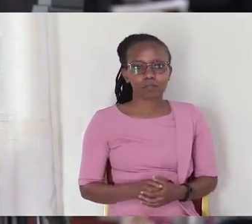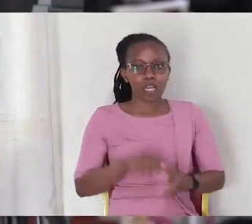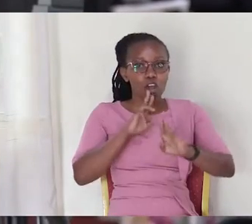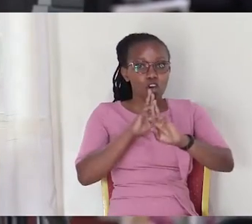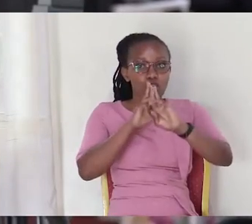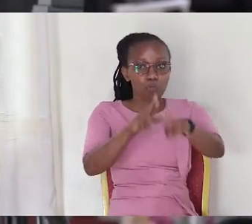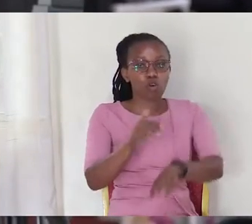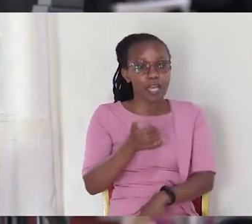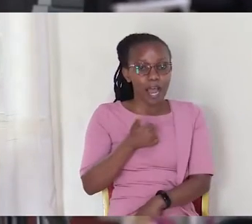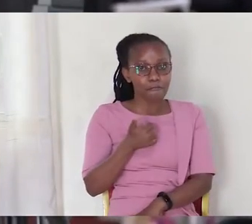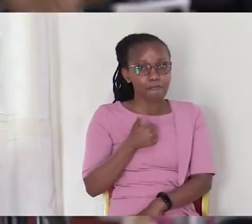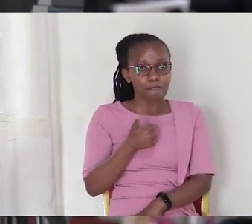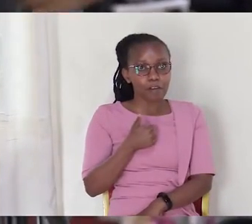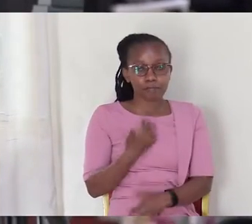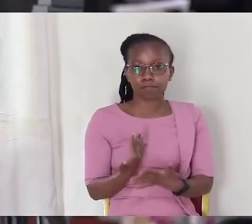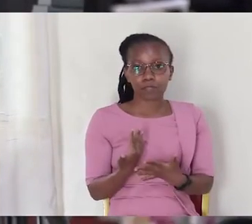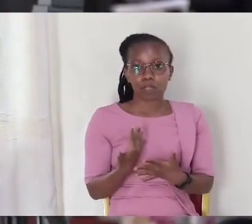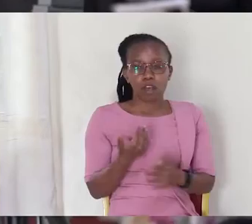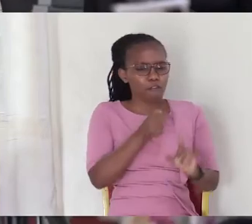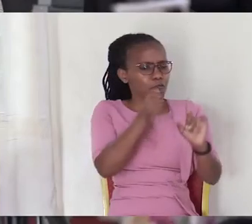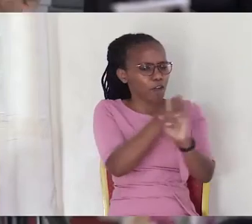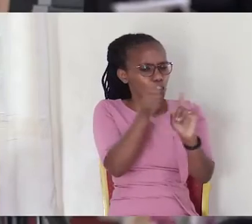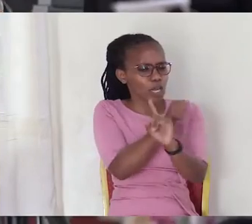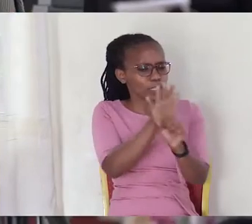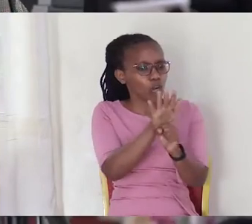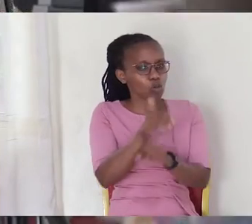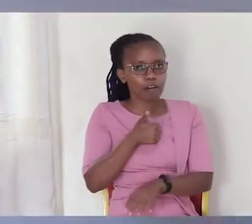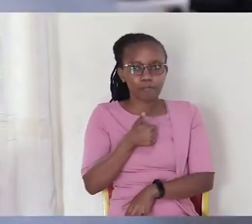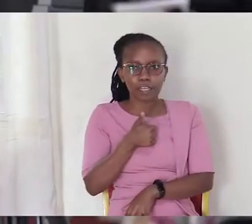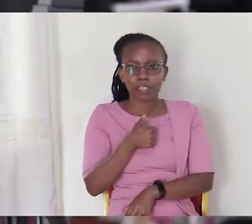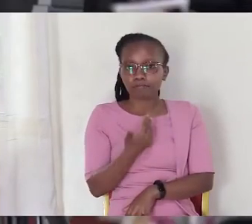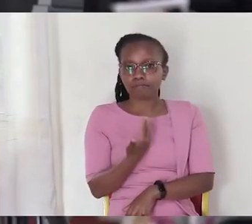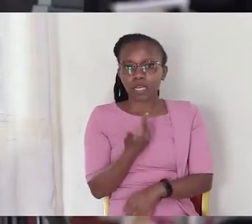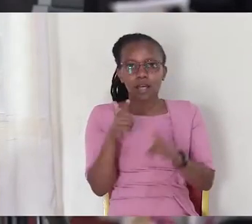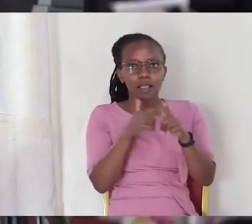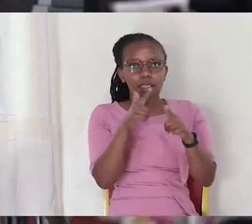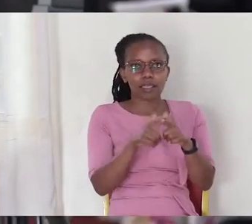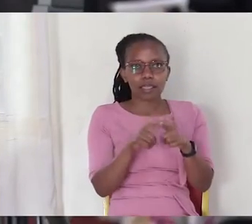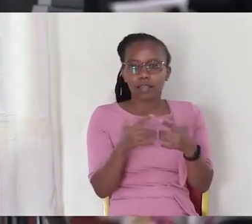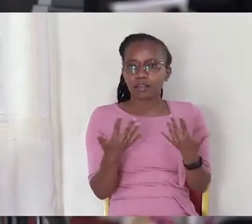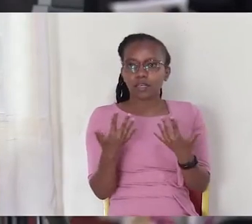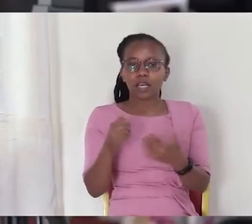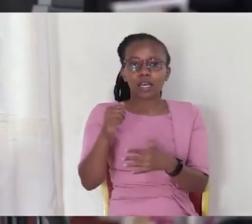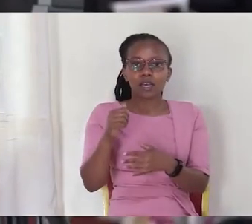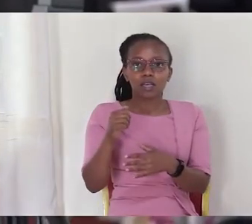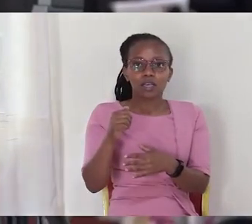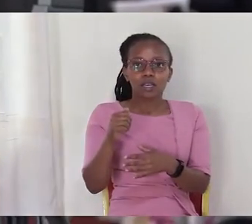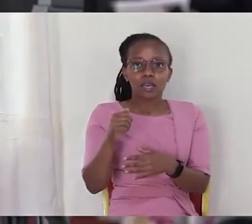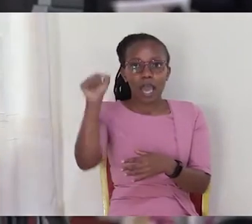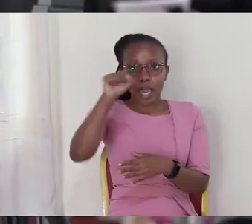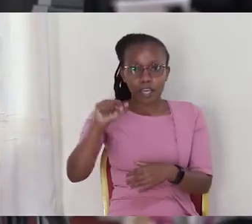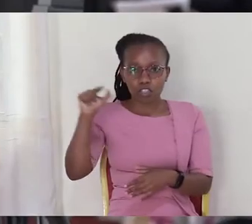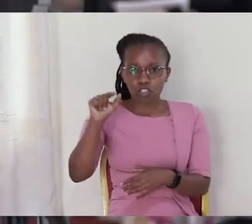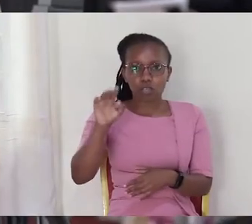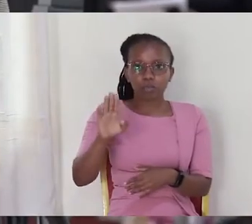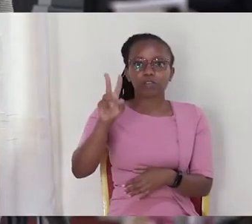report, when there's a lot of violence, there's a lot of manifestation of SGBV, which in most cases